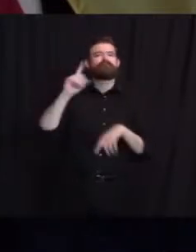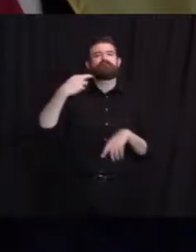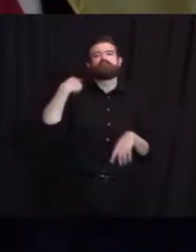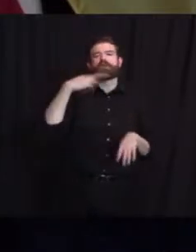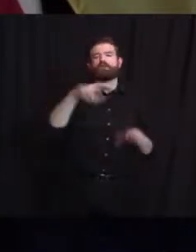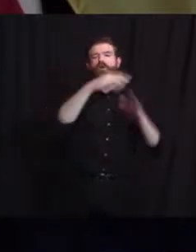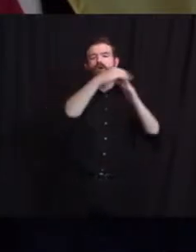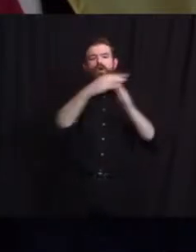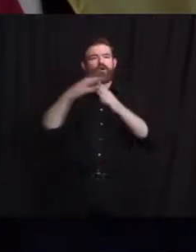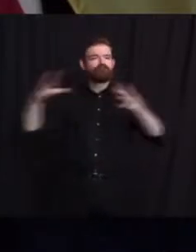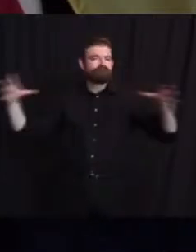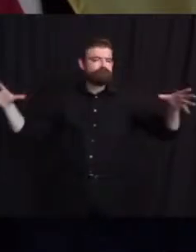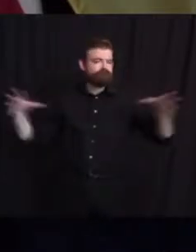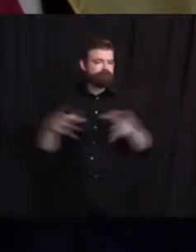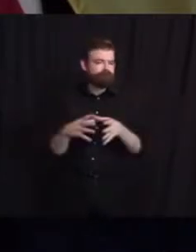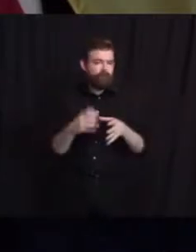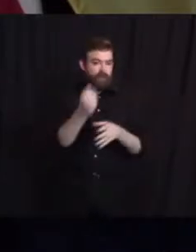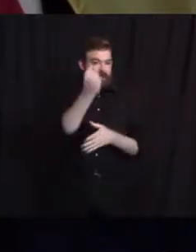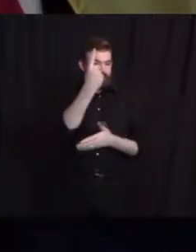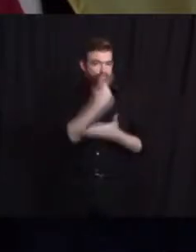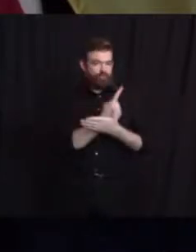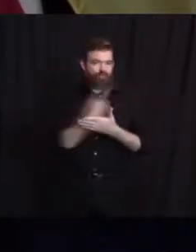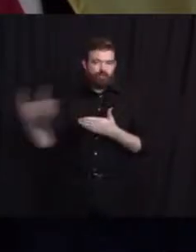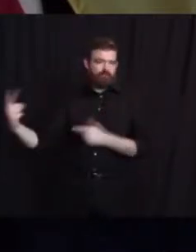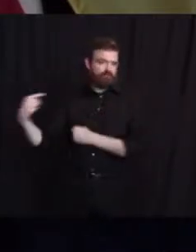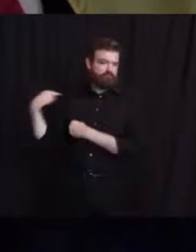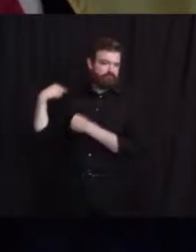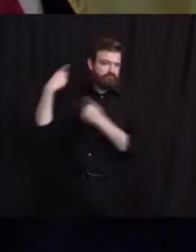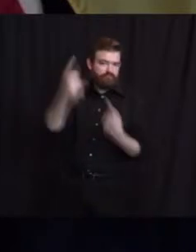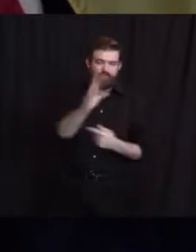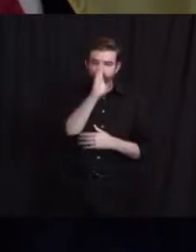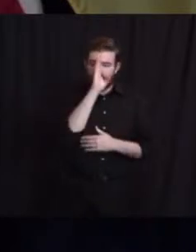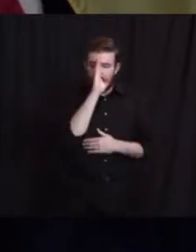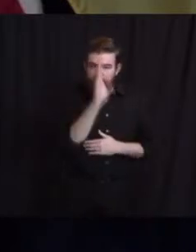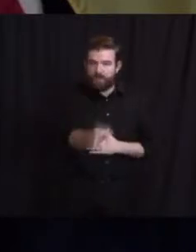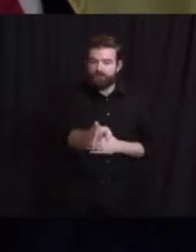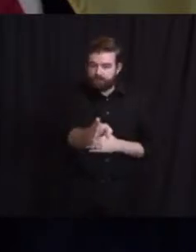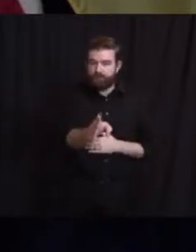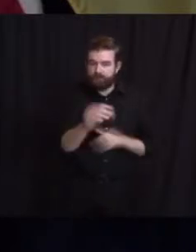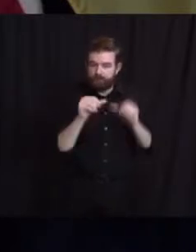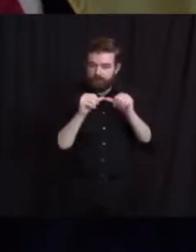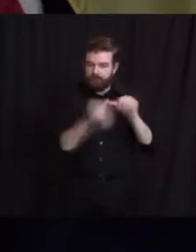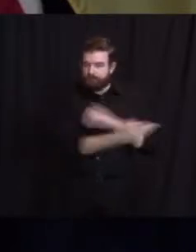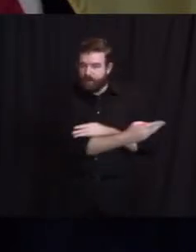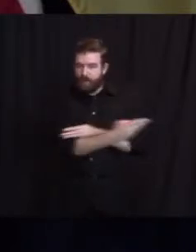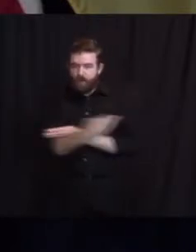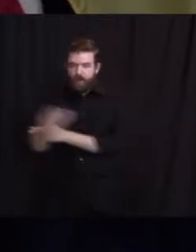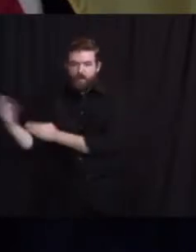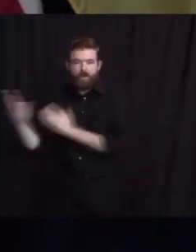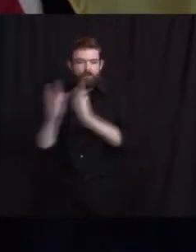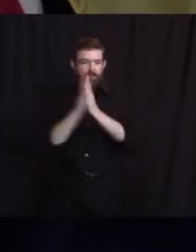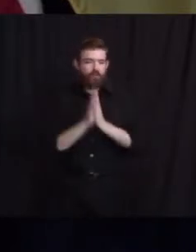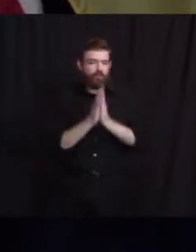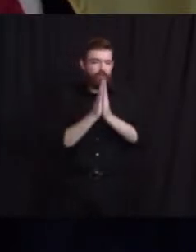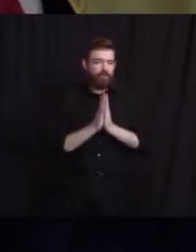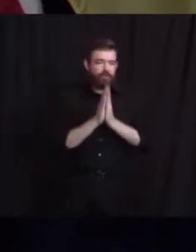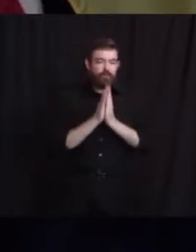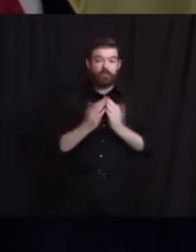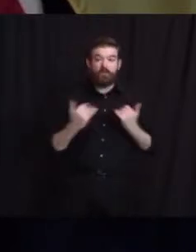11 weeks in a row now. And the pain in the prayer that I heard on this week's call